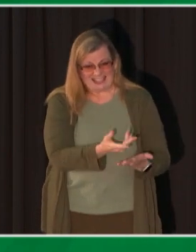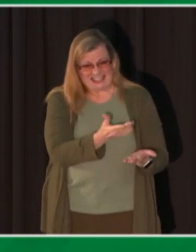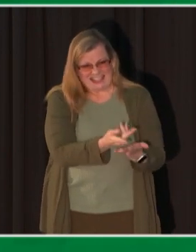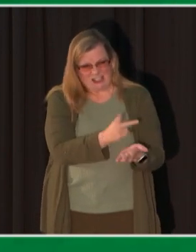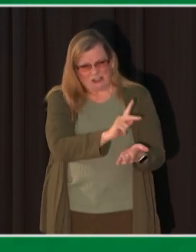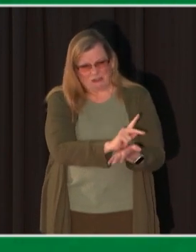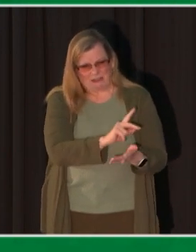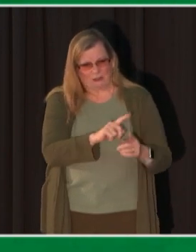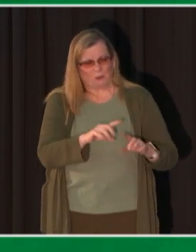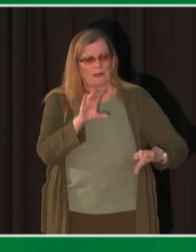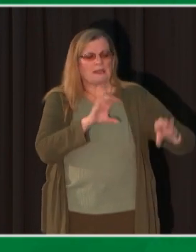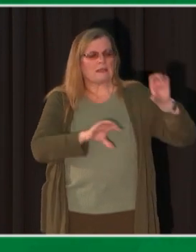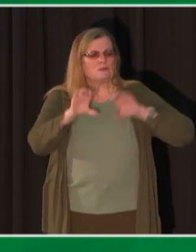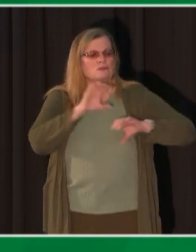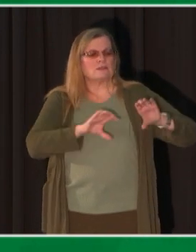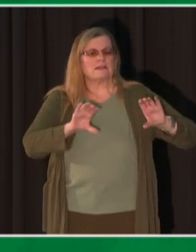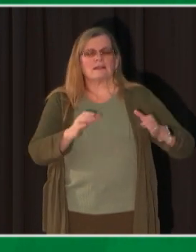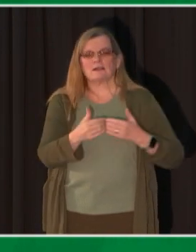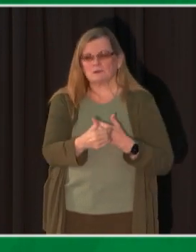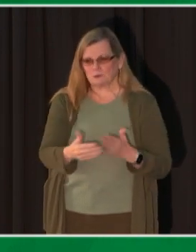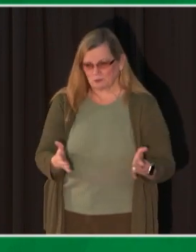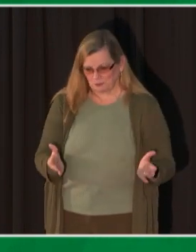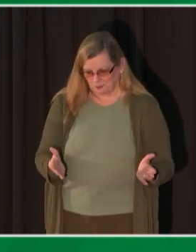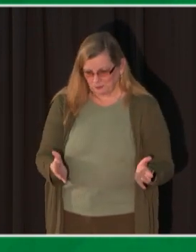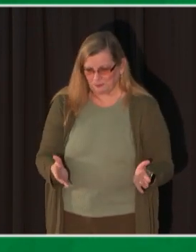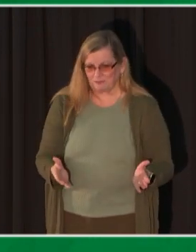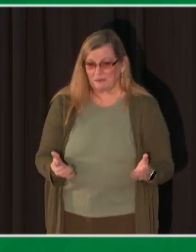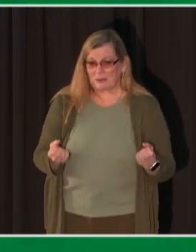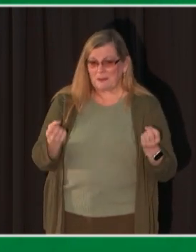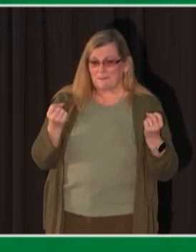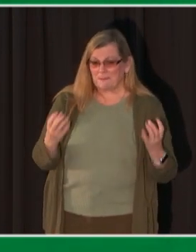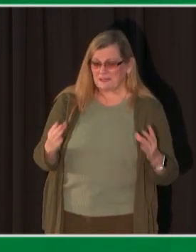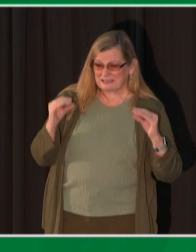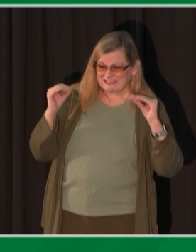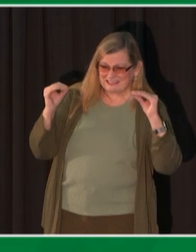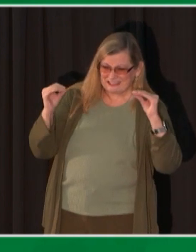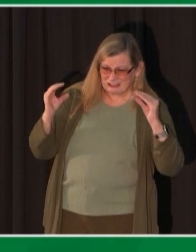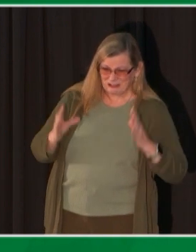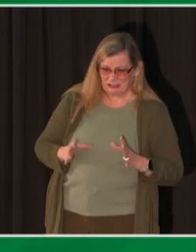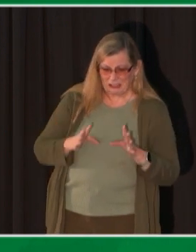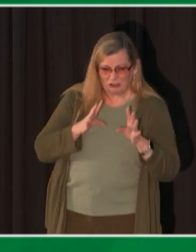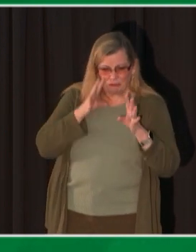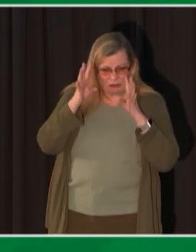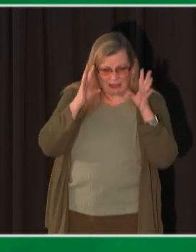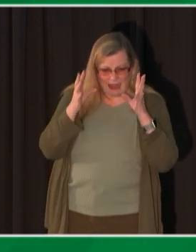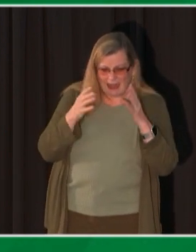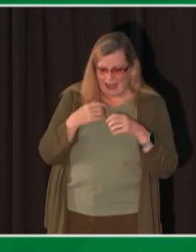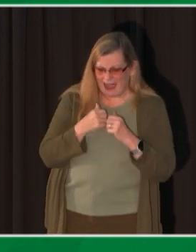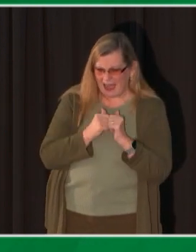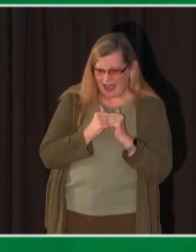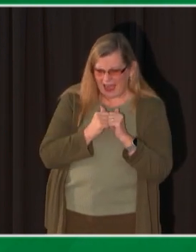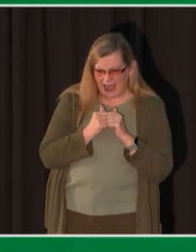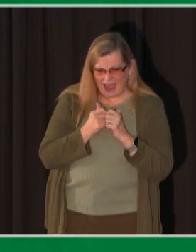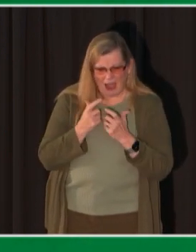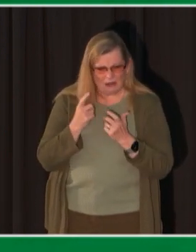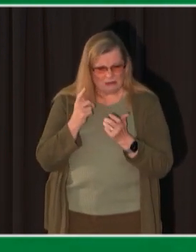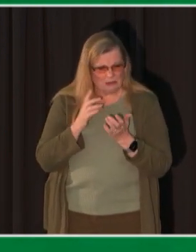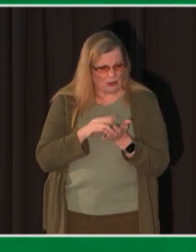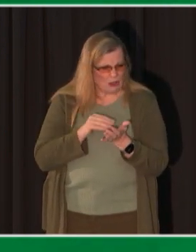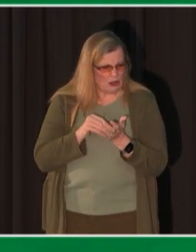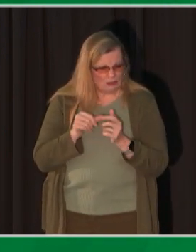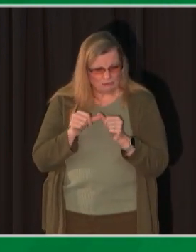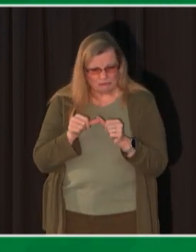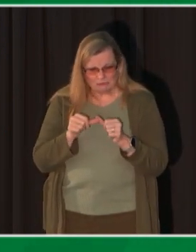there are many other examples of how our teachers are being really creative to ensure that learning continues. Our librarians have